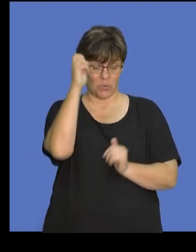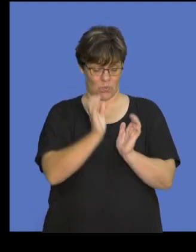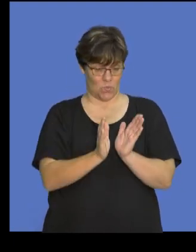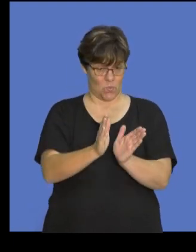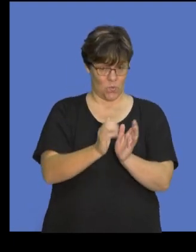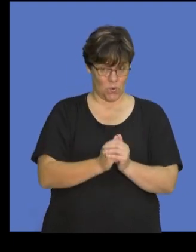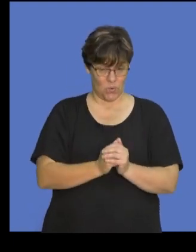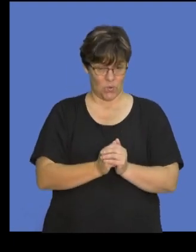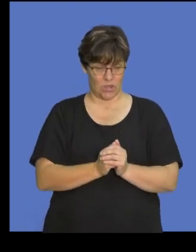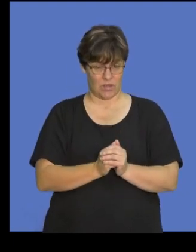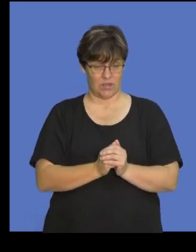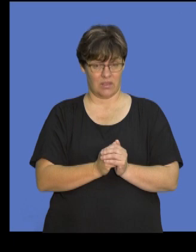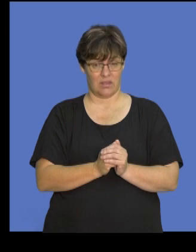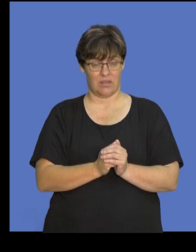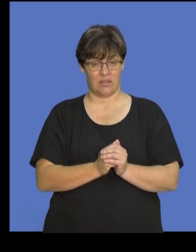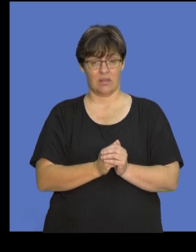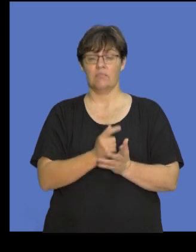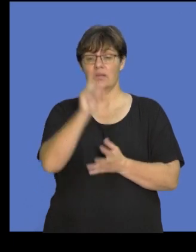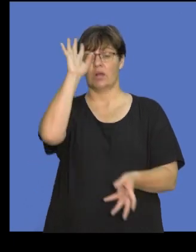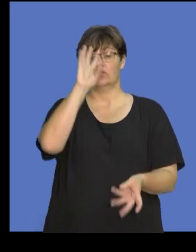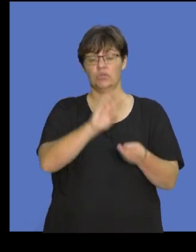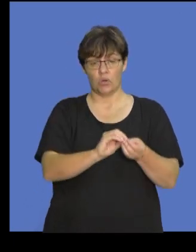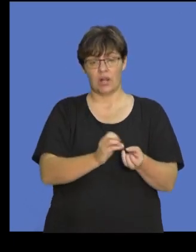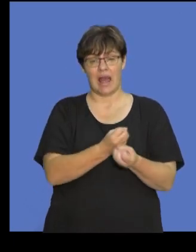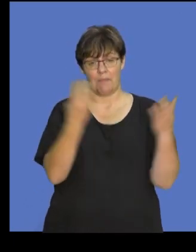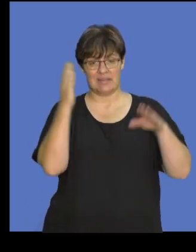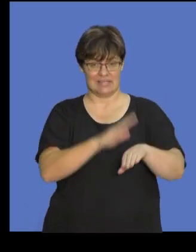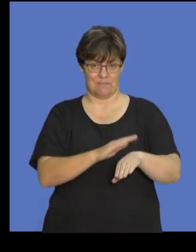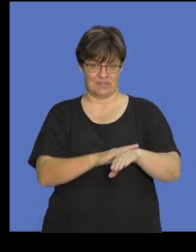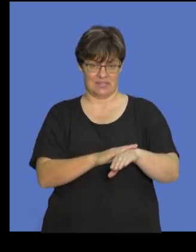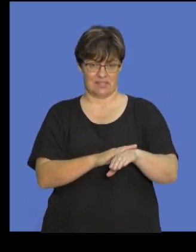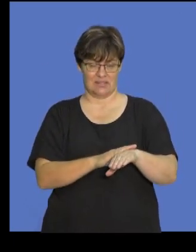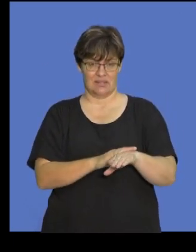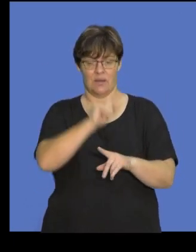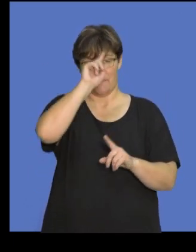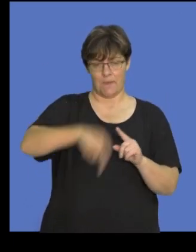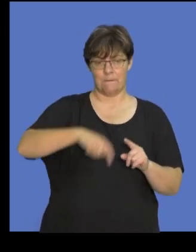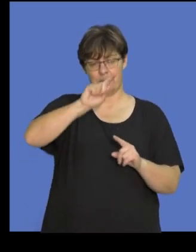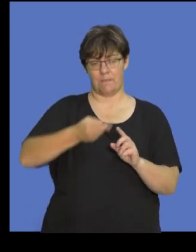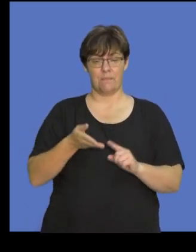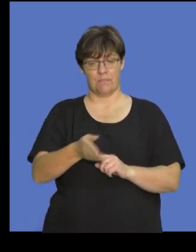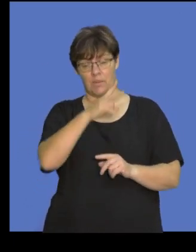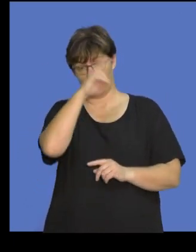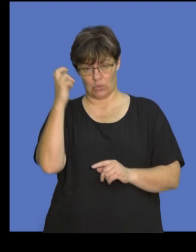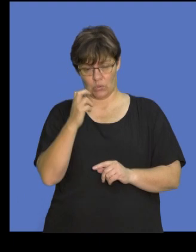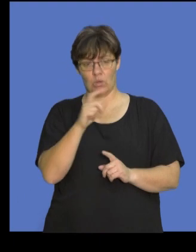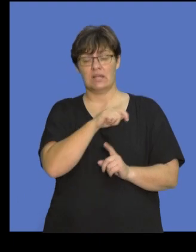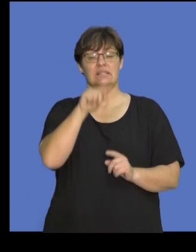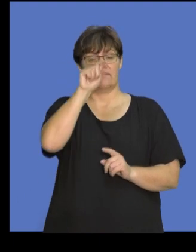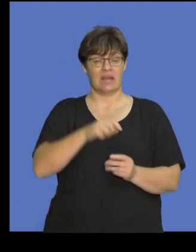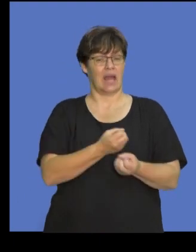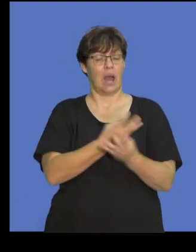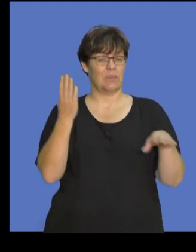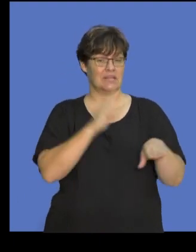blue segment that we wanted to land on, is the total number of times that it lands on the blue divided